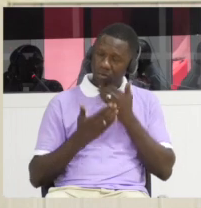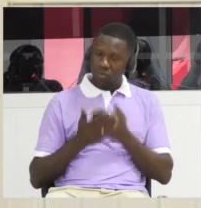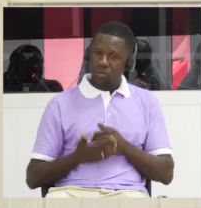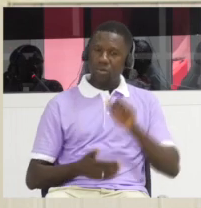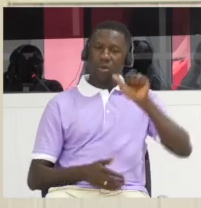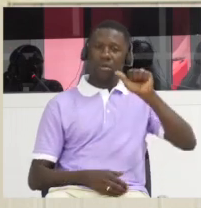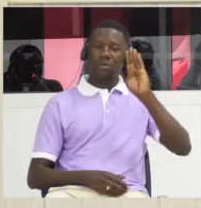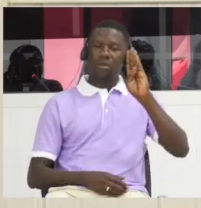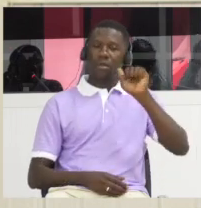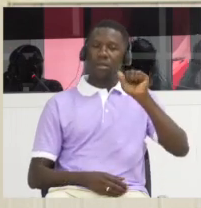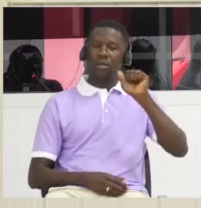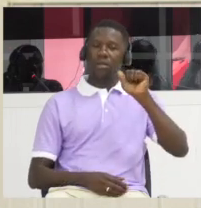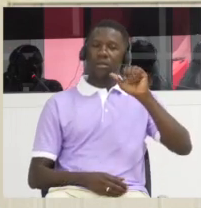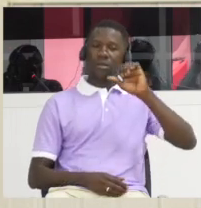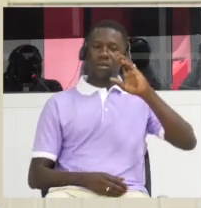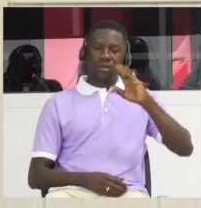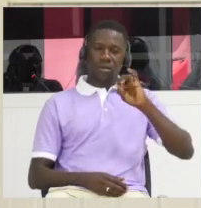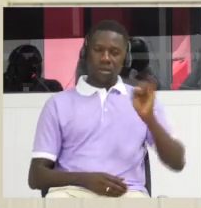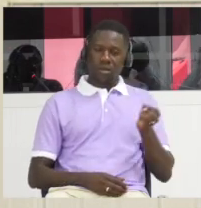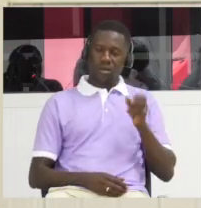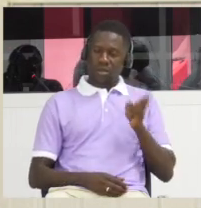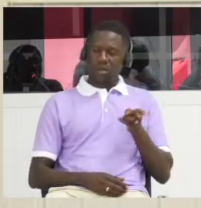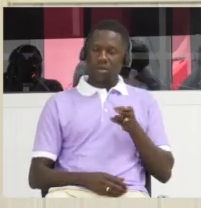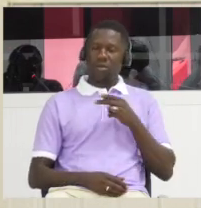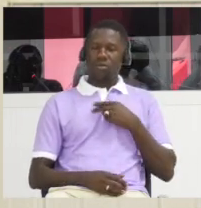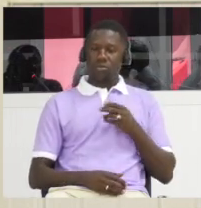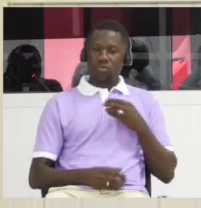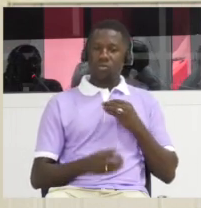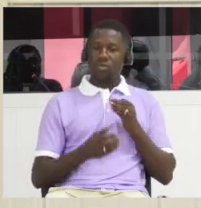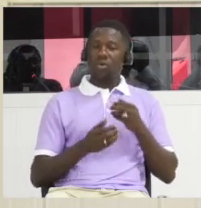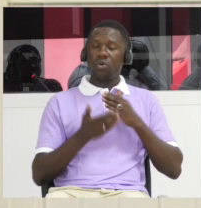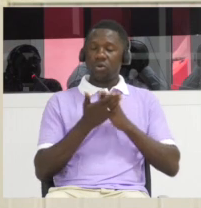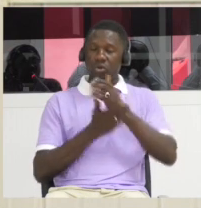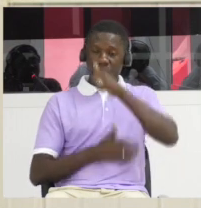for an extension of his assignment. And all that the